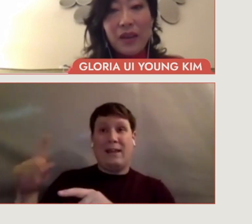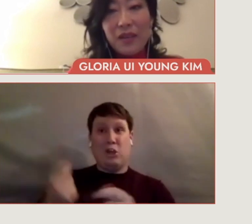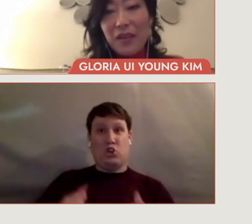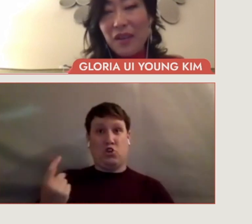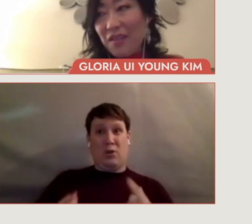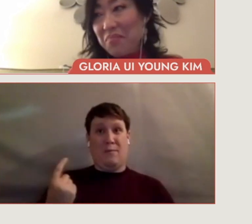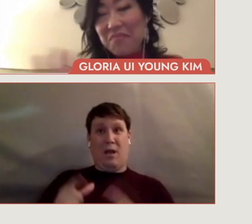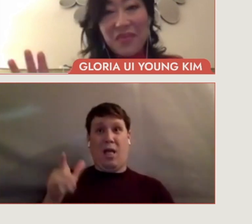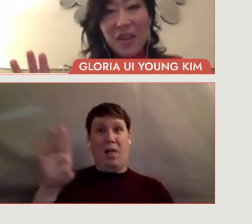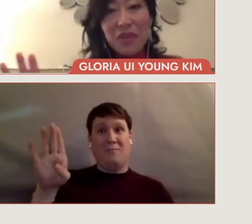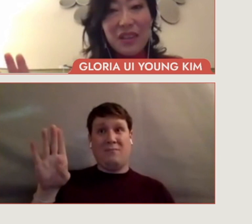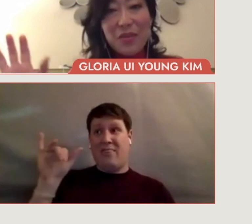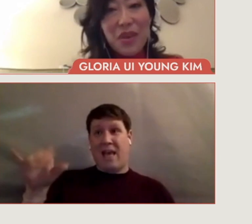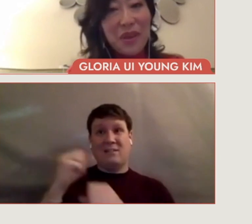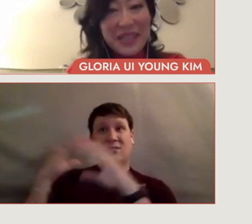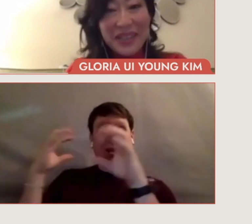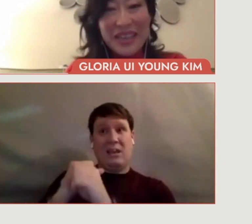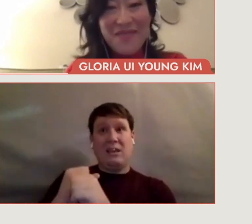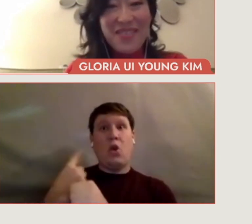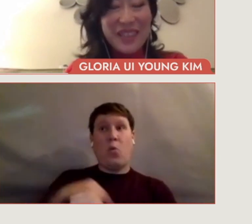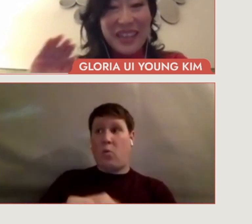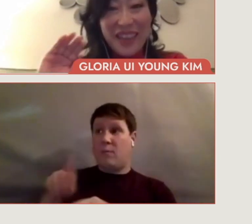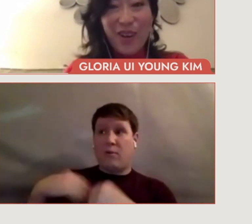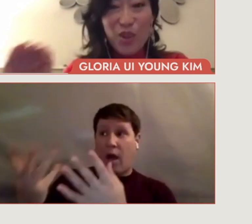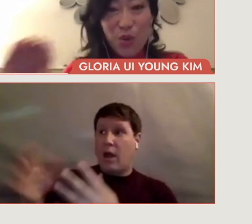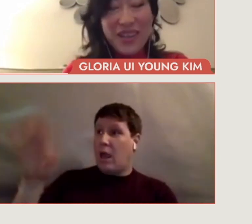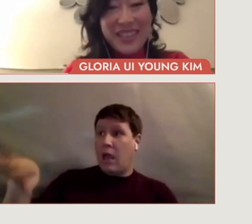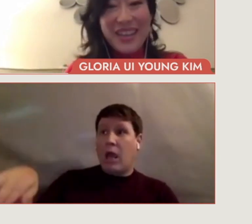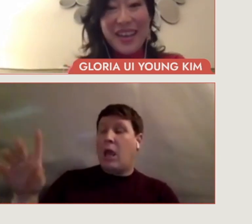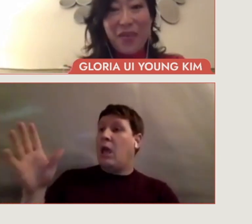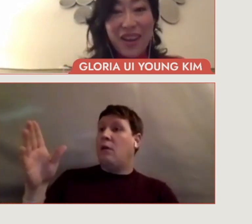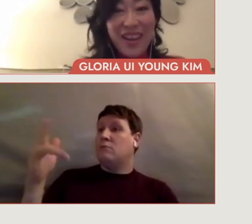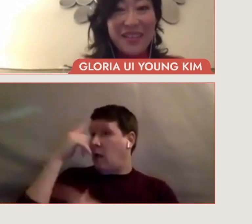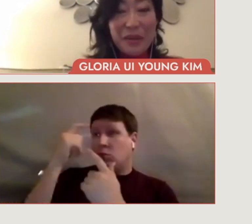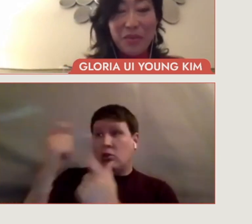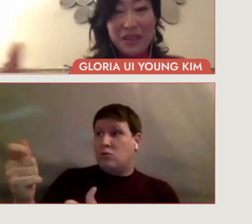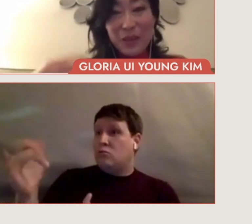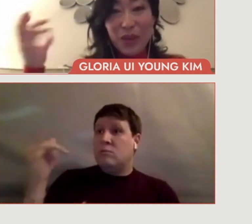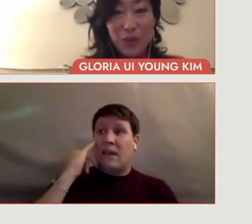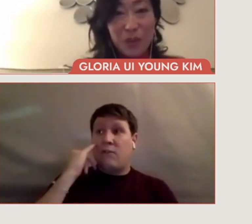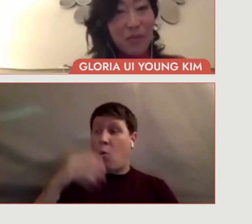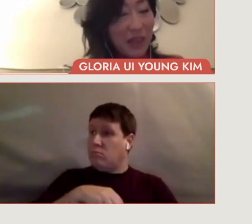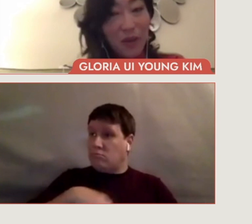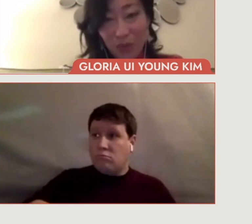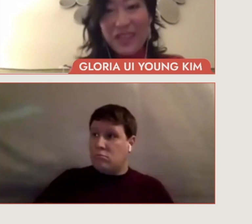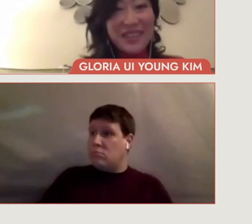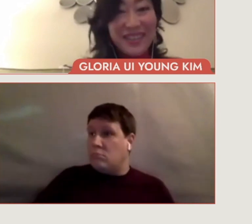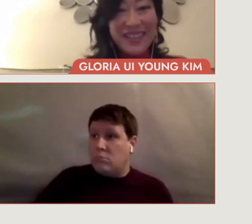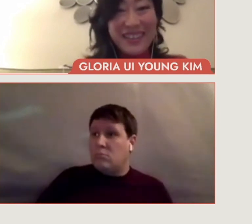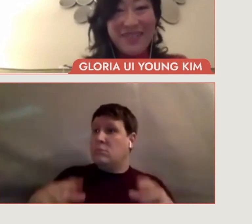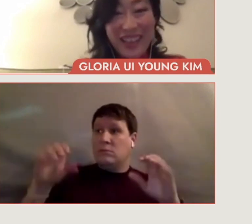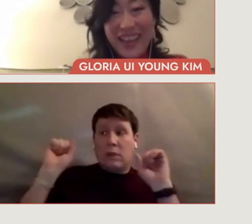and I, completely without consulting me, it was like their choice, right? And then they would be like, "This is what I've chosen." I'd be like,